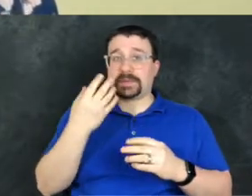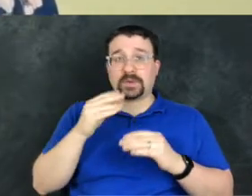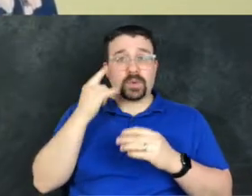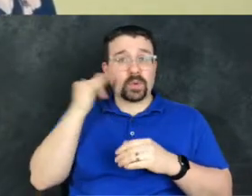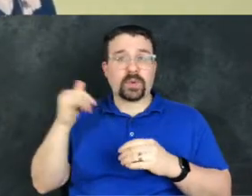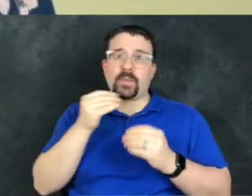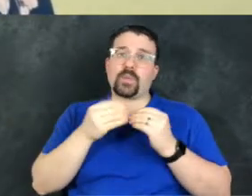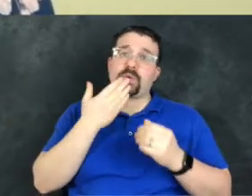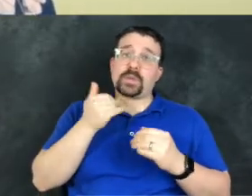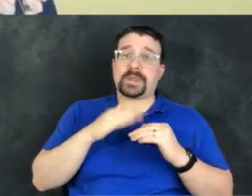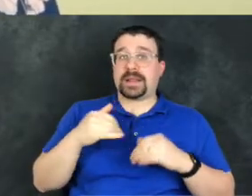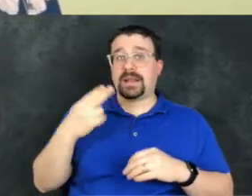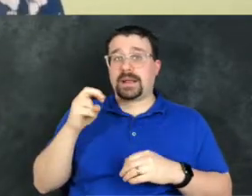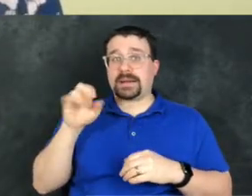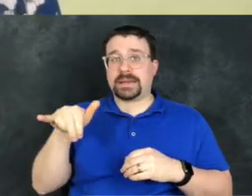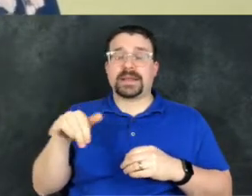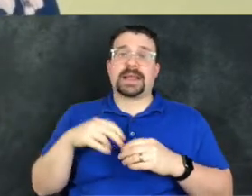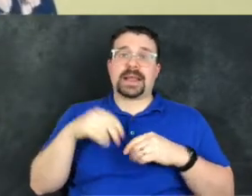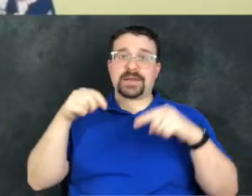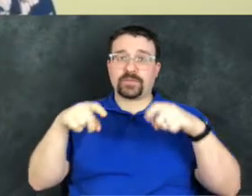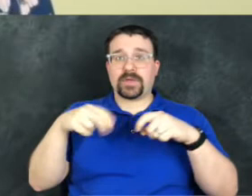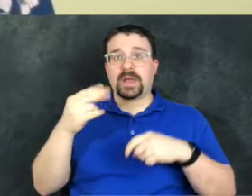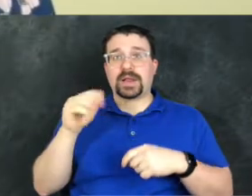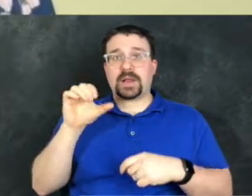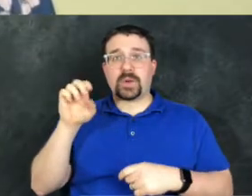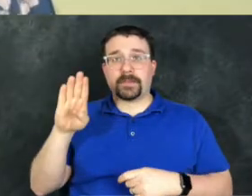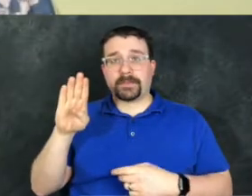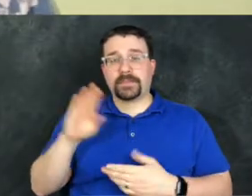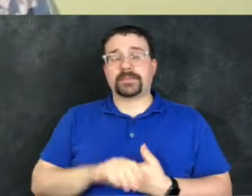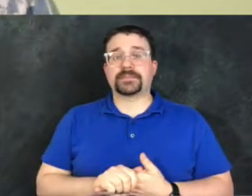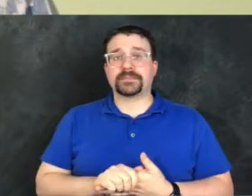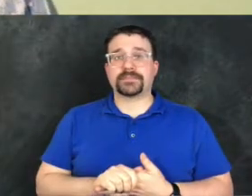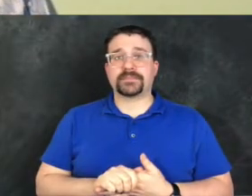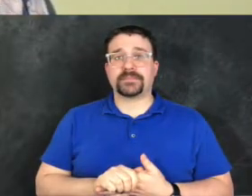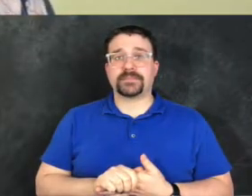gold. Sweeter also than honey and drippings of the honeycomb.